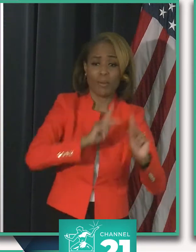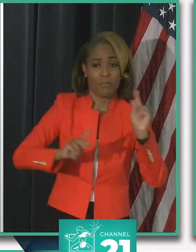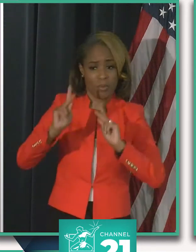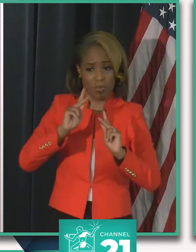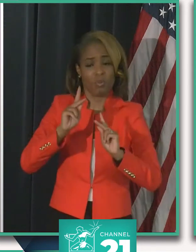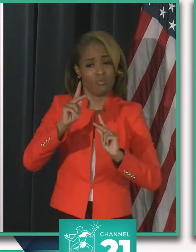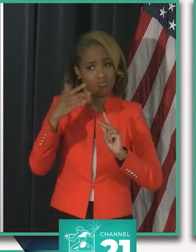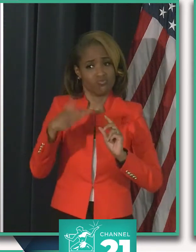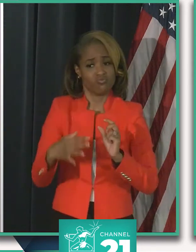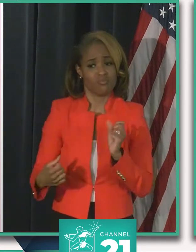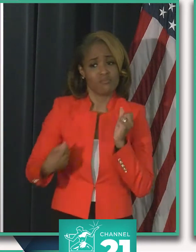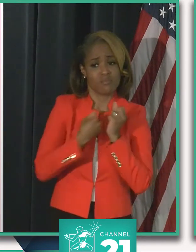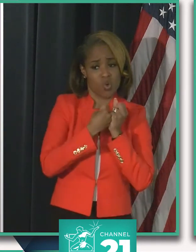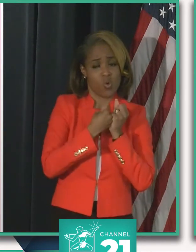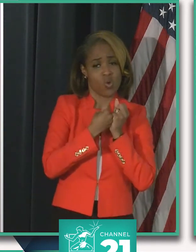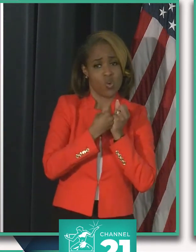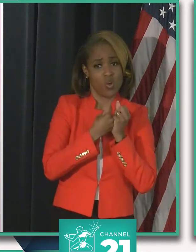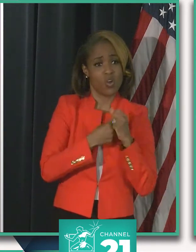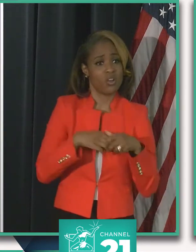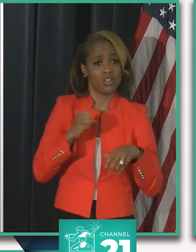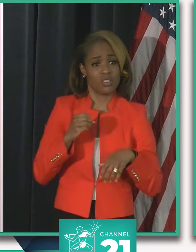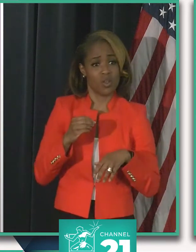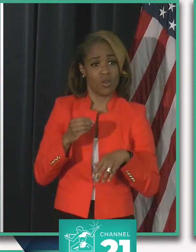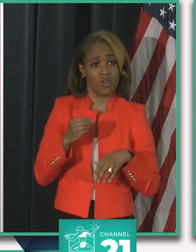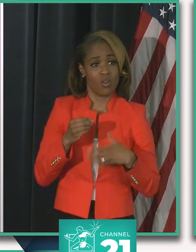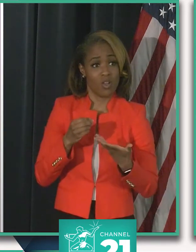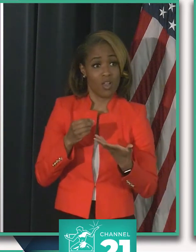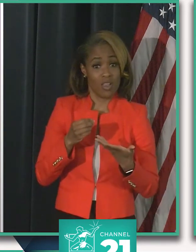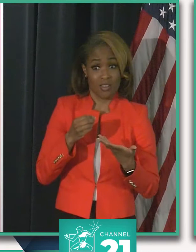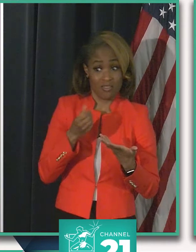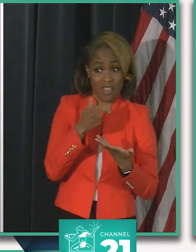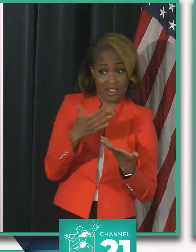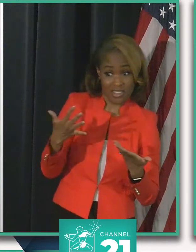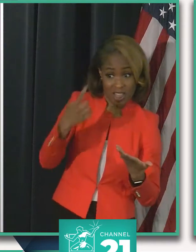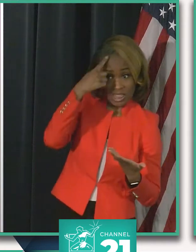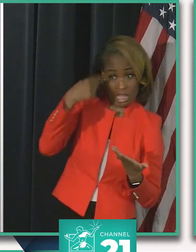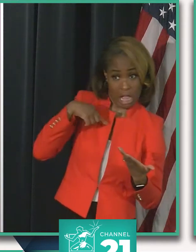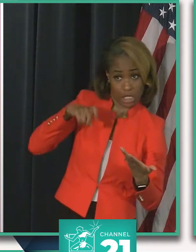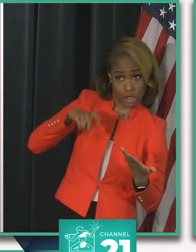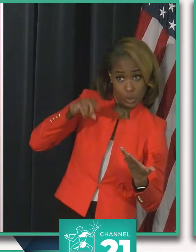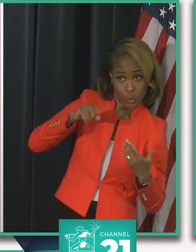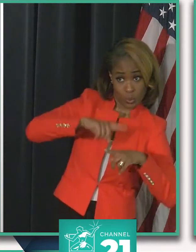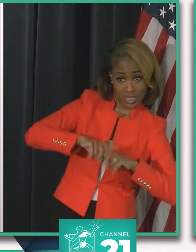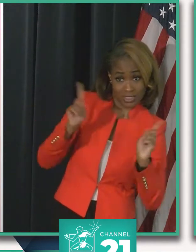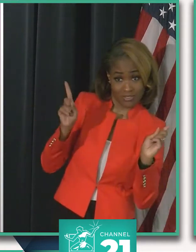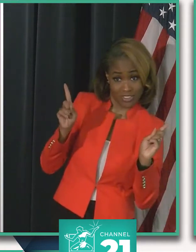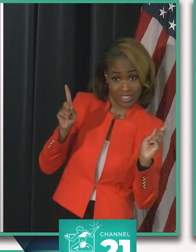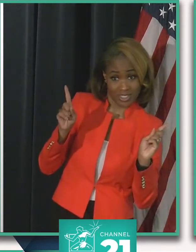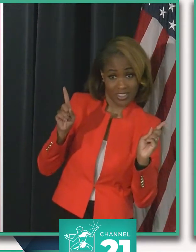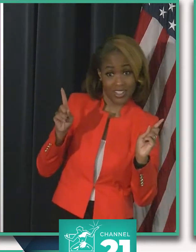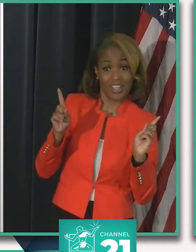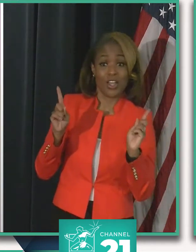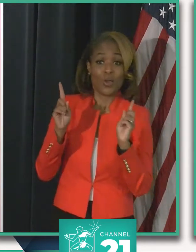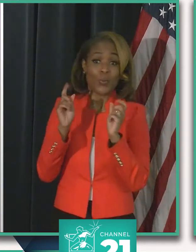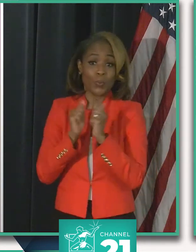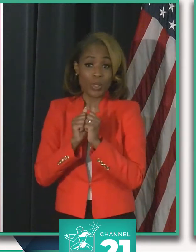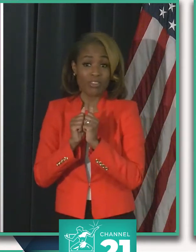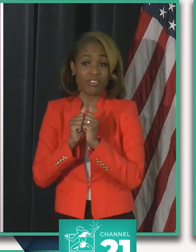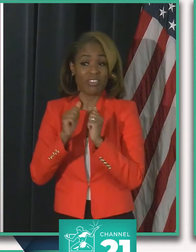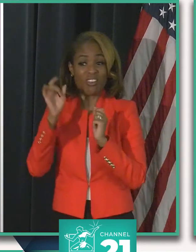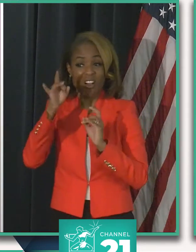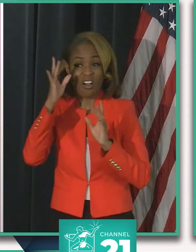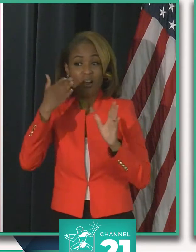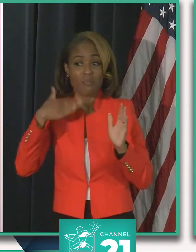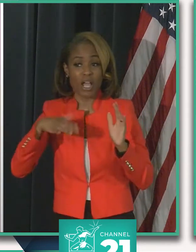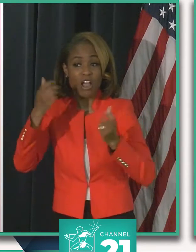are really supporting us right now. Anything you think I should be doing differently with these bad